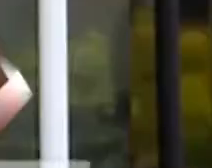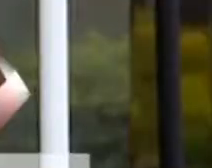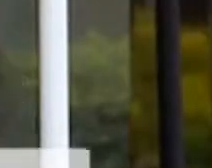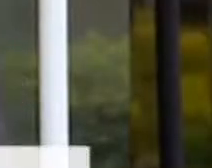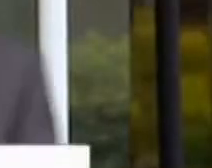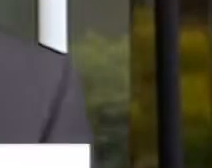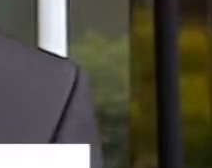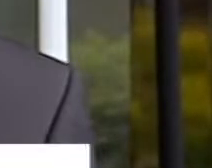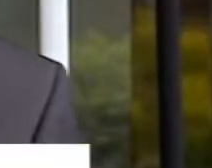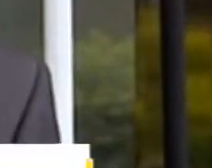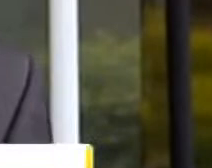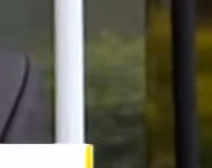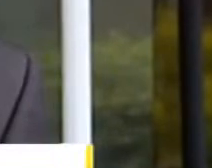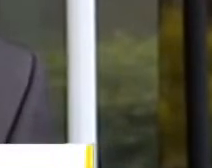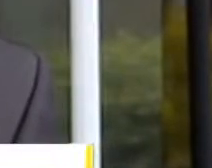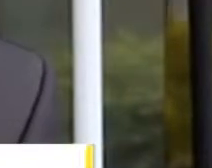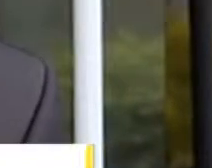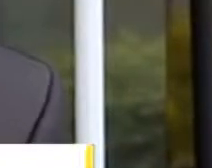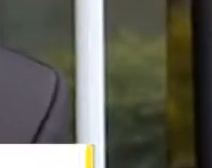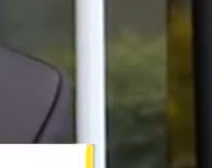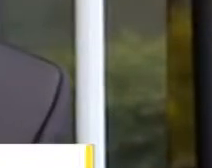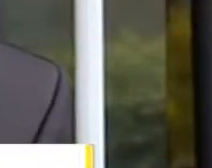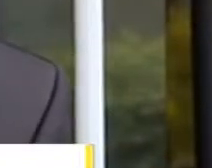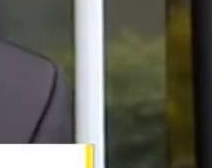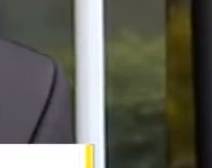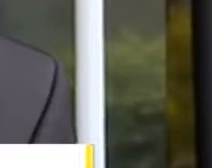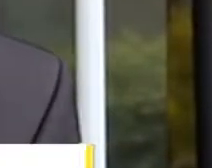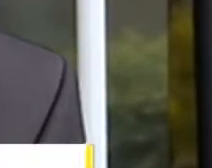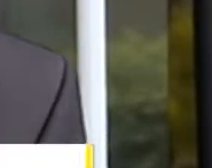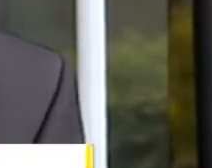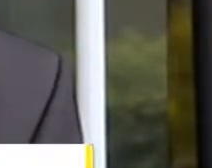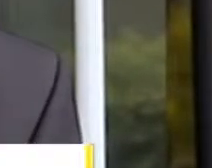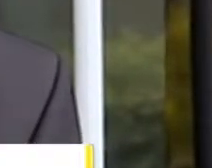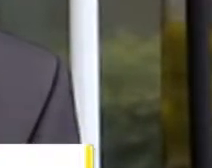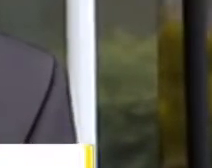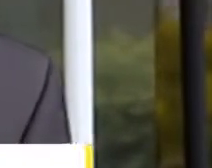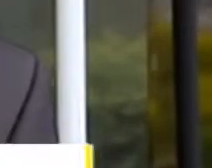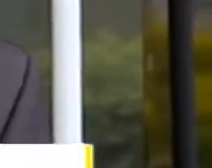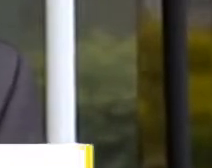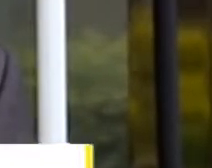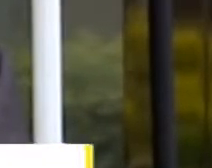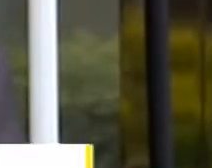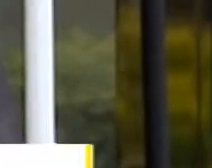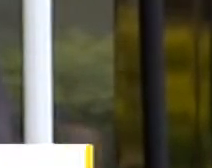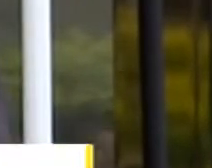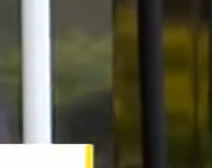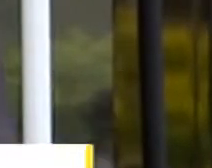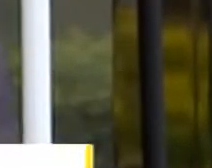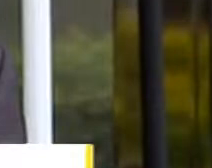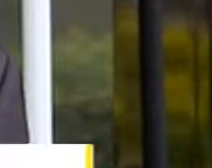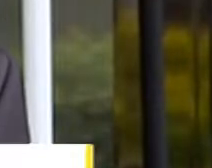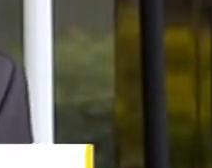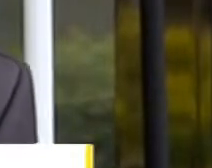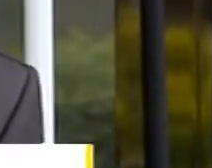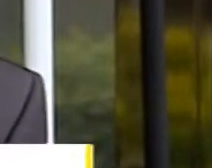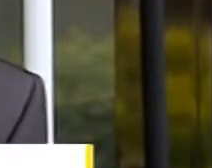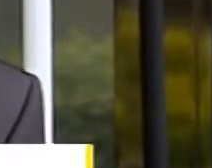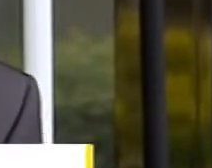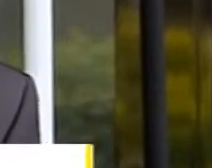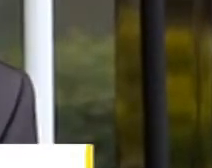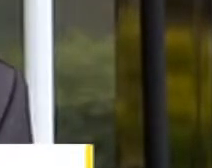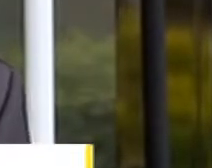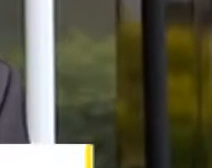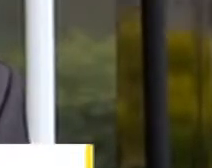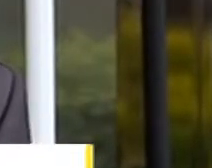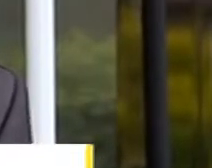The MD Kebs, yes, he was arrested in the morning, and it was simple. we wanted certain documents on